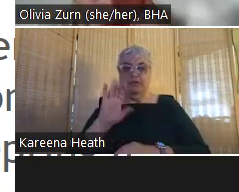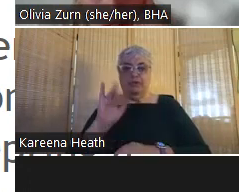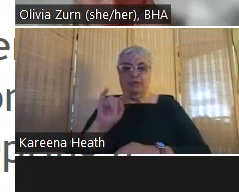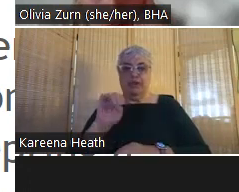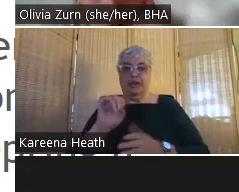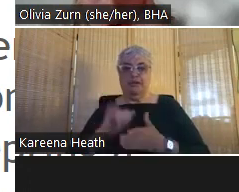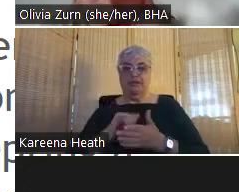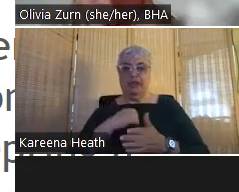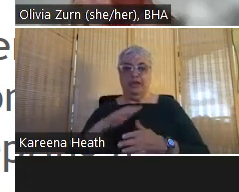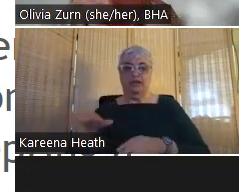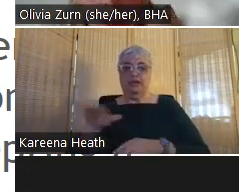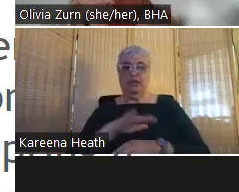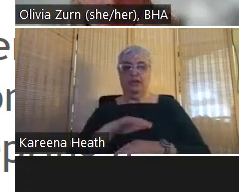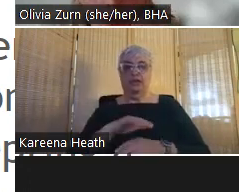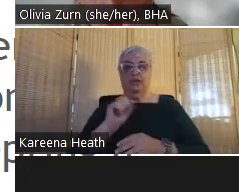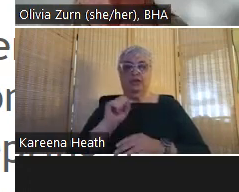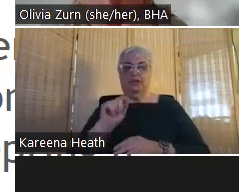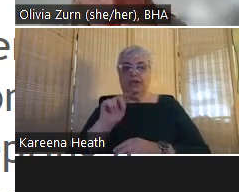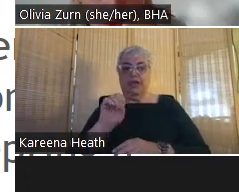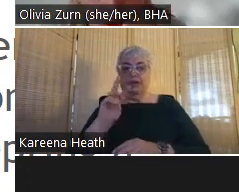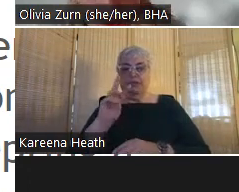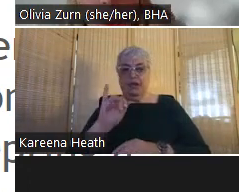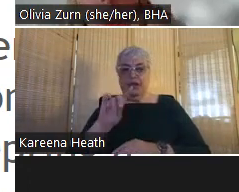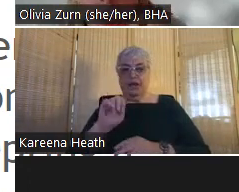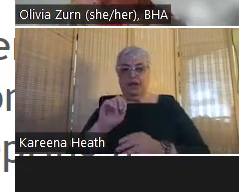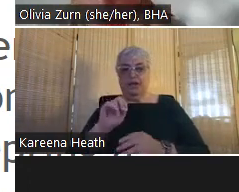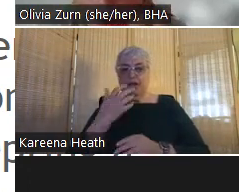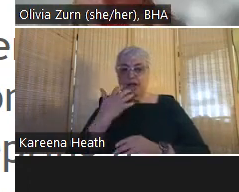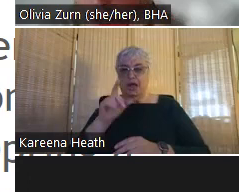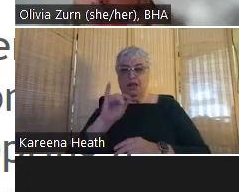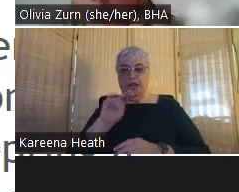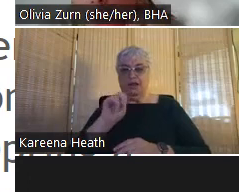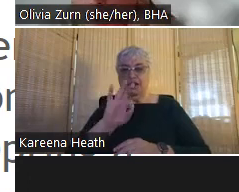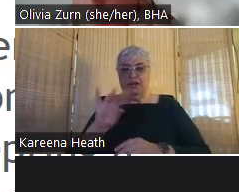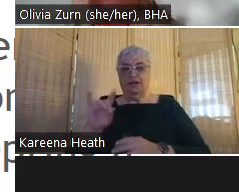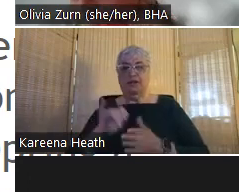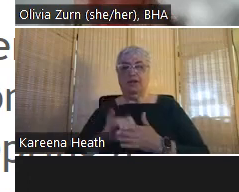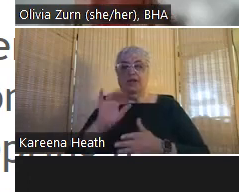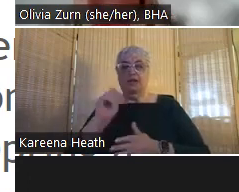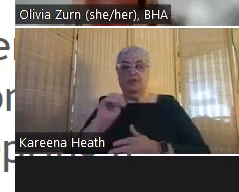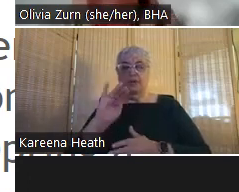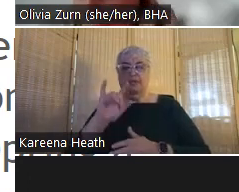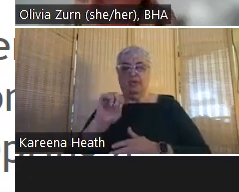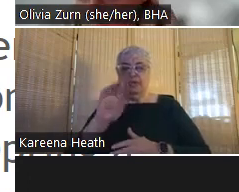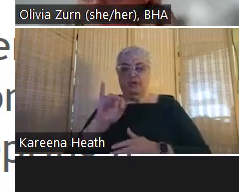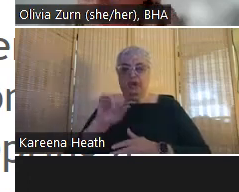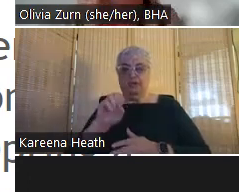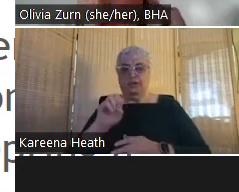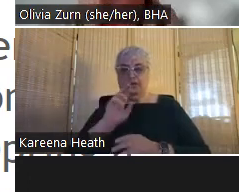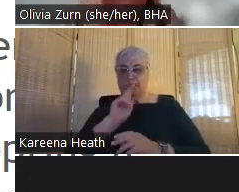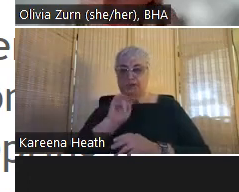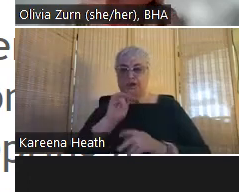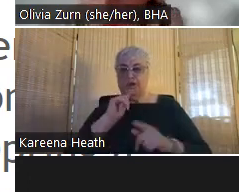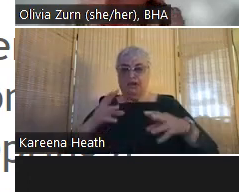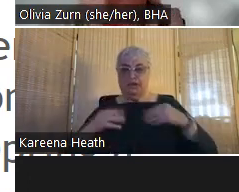if the statewide hotline or 988 requests a mobile response, a mobile crisis unit shall immediately accept the request, which means to